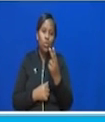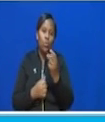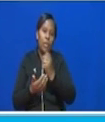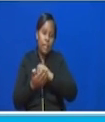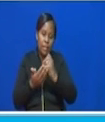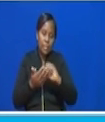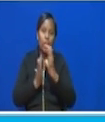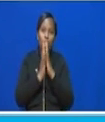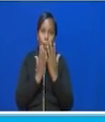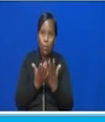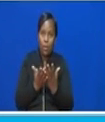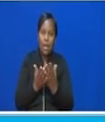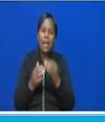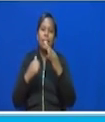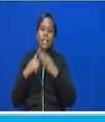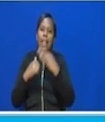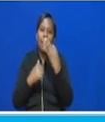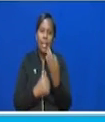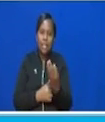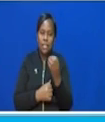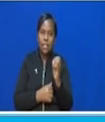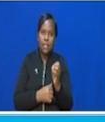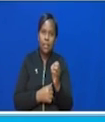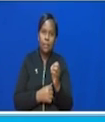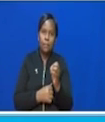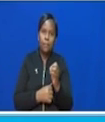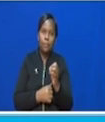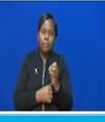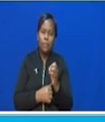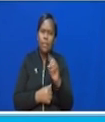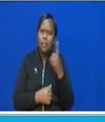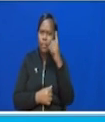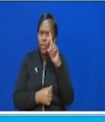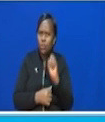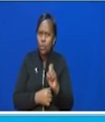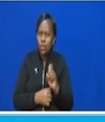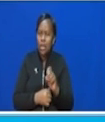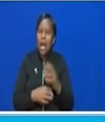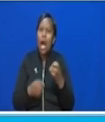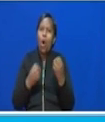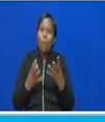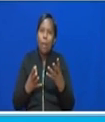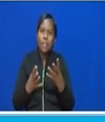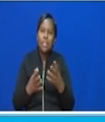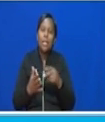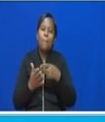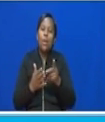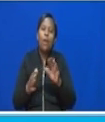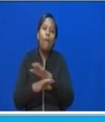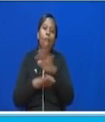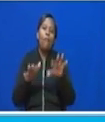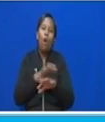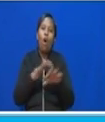2 exercise books at 30 shillings. The first question comes, how much did she